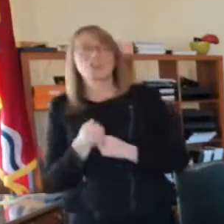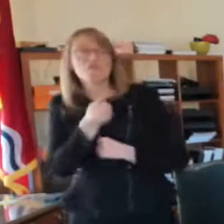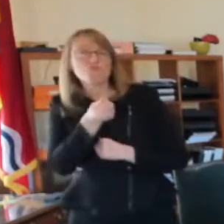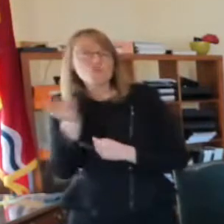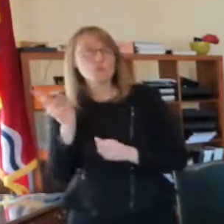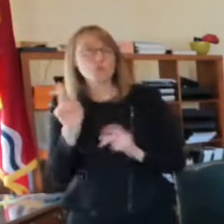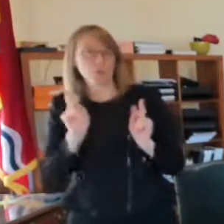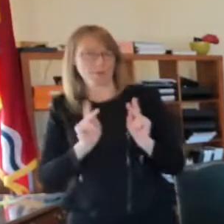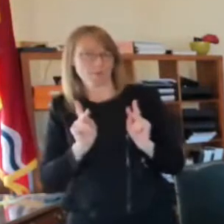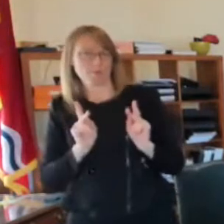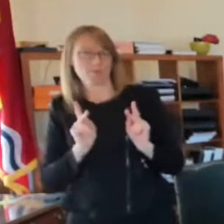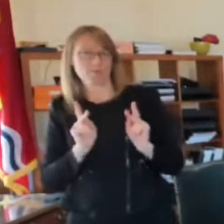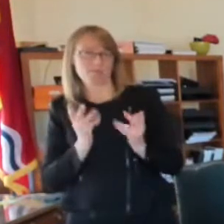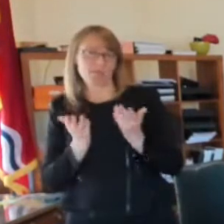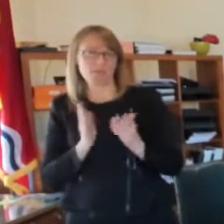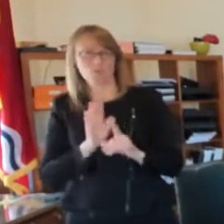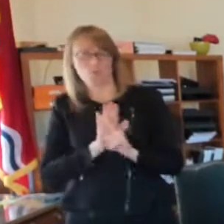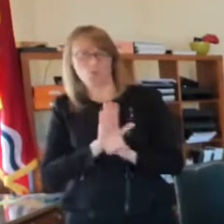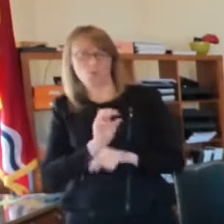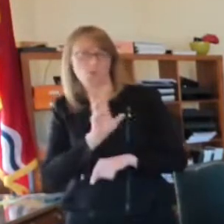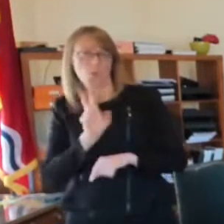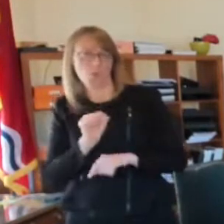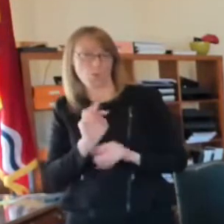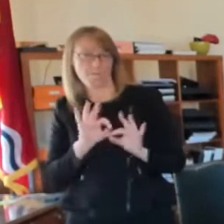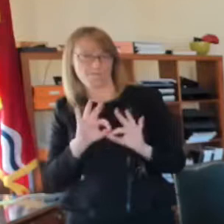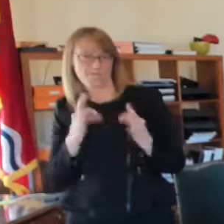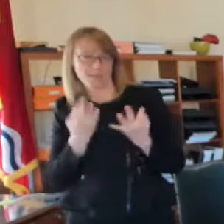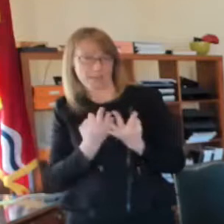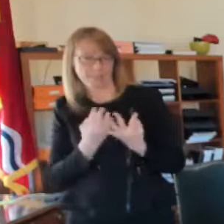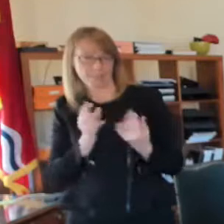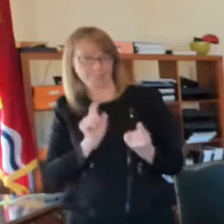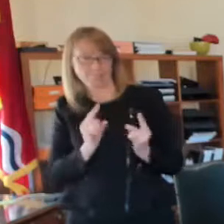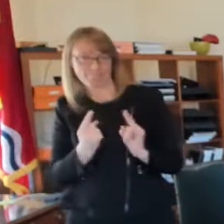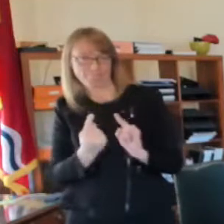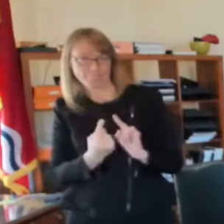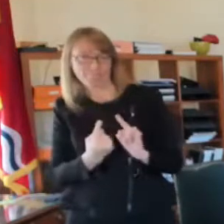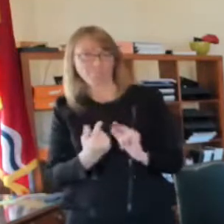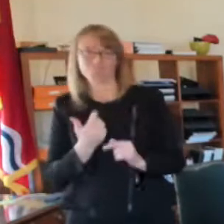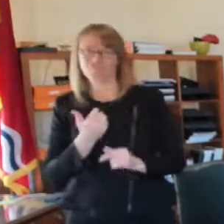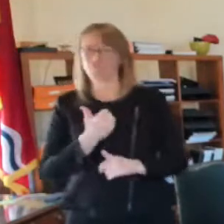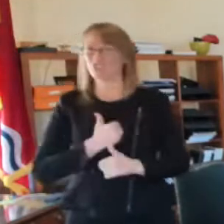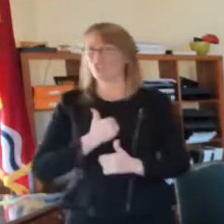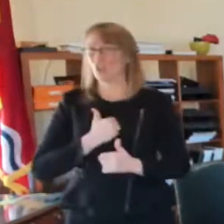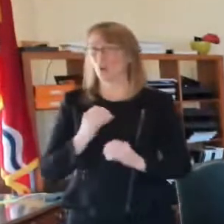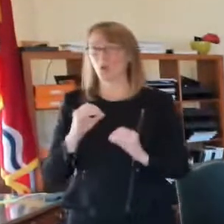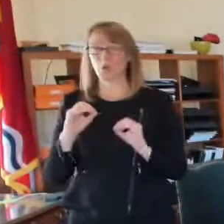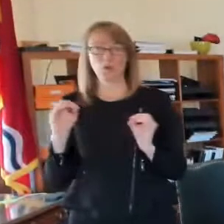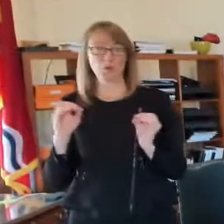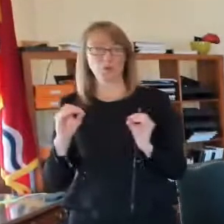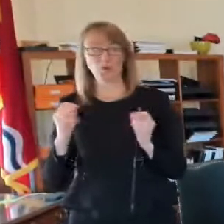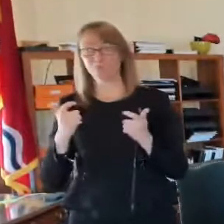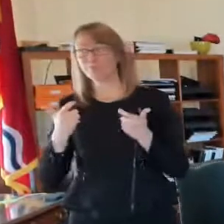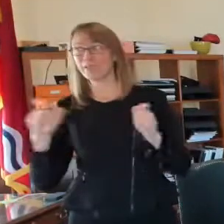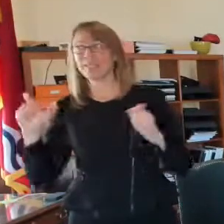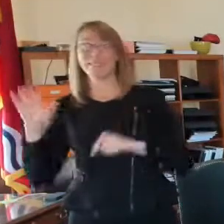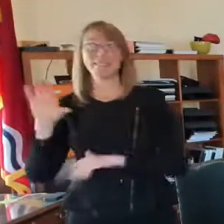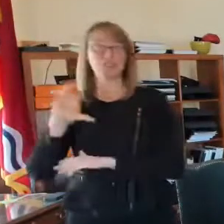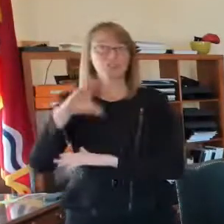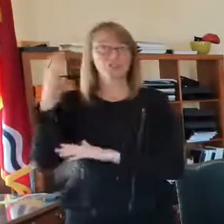own family only, get-togethers and celebrations. I'm sorry to say no Christmas parties,